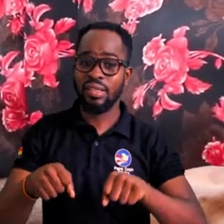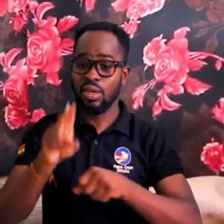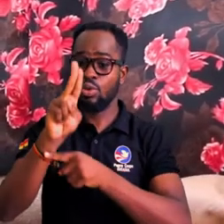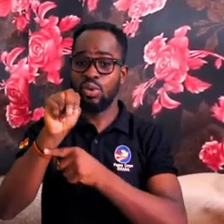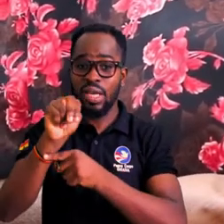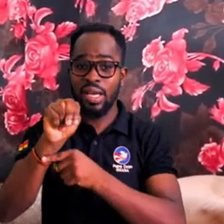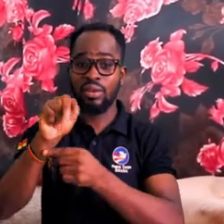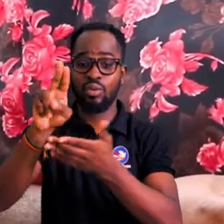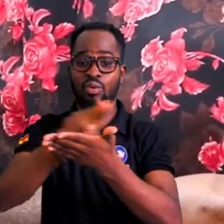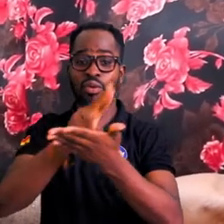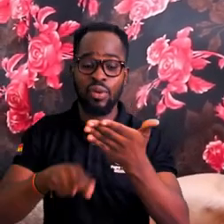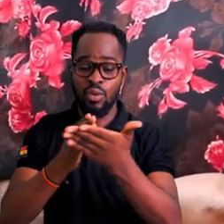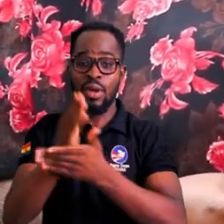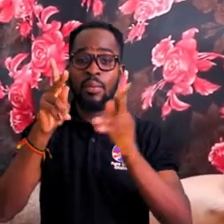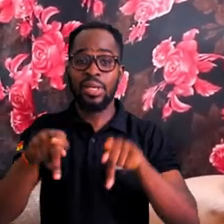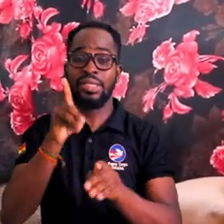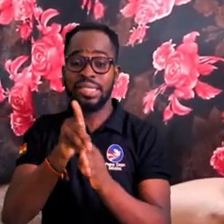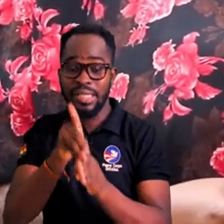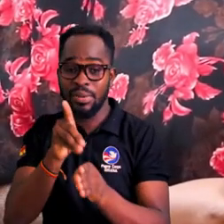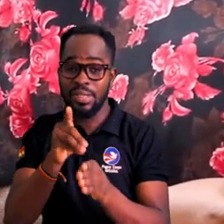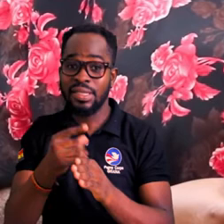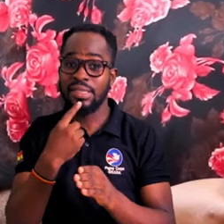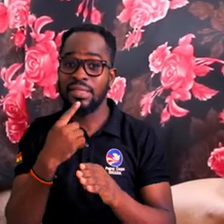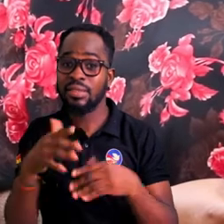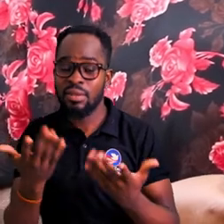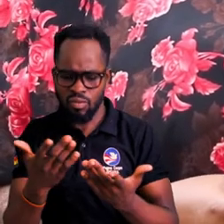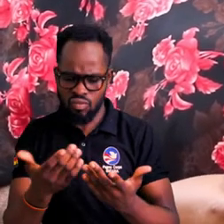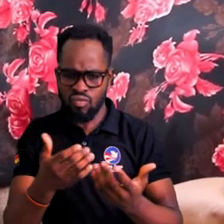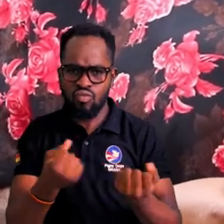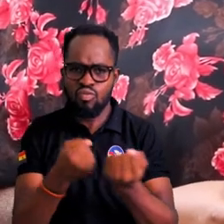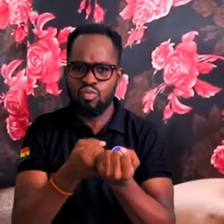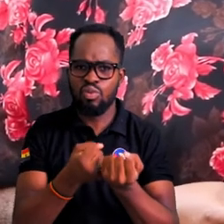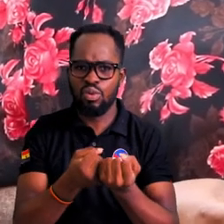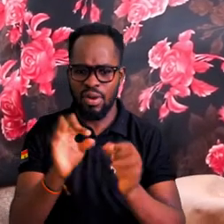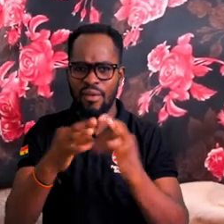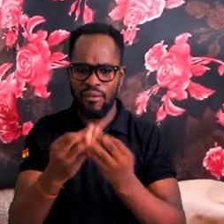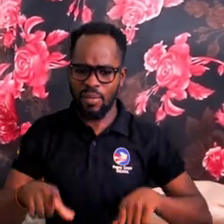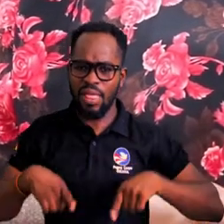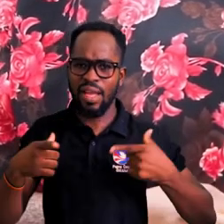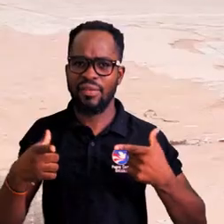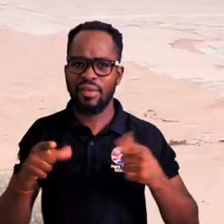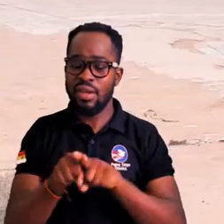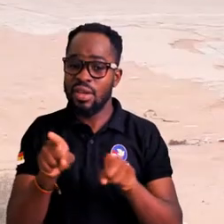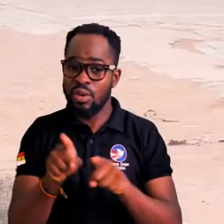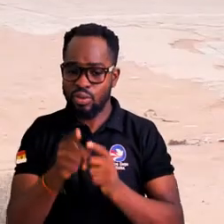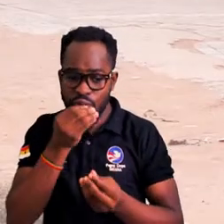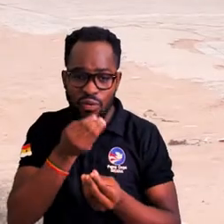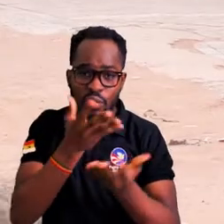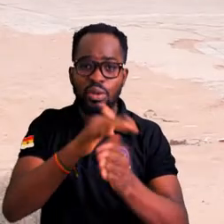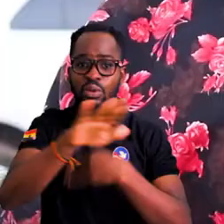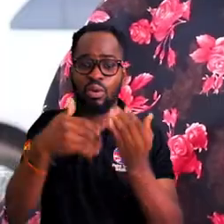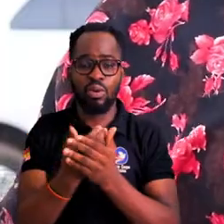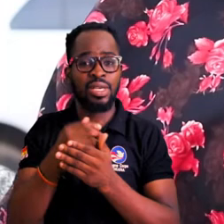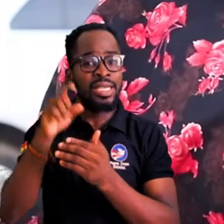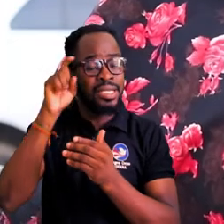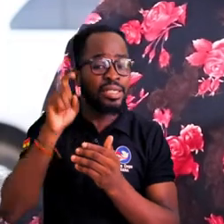The United Nations Convention on the Rights of Persons with Disabilities guarantees their right to family life, as well as